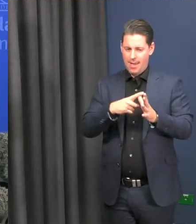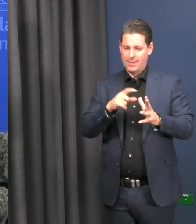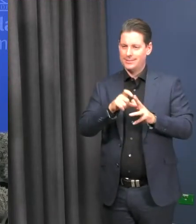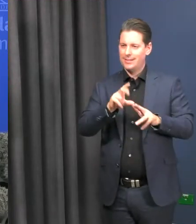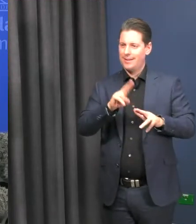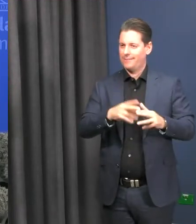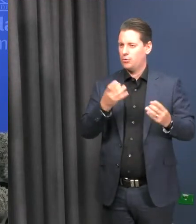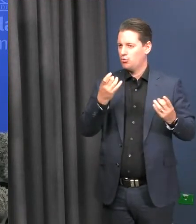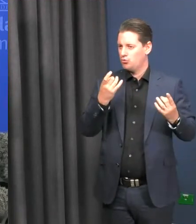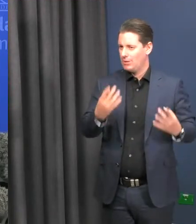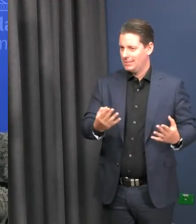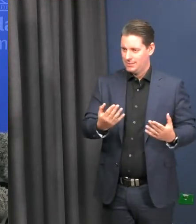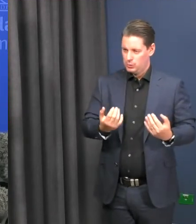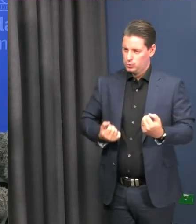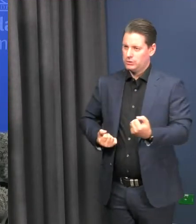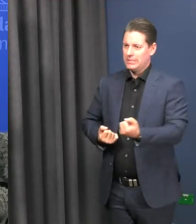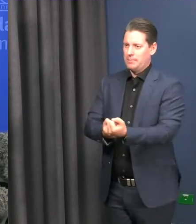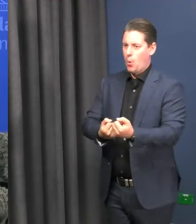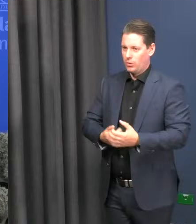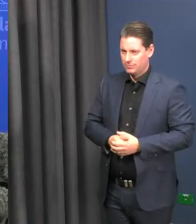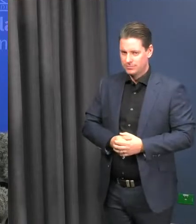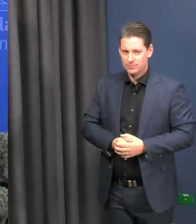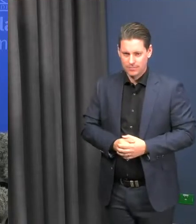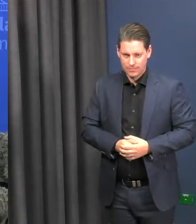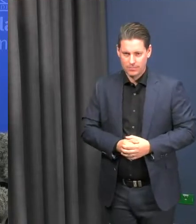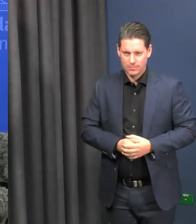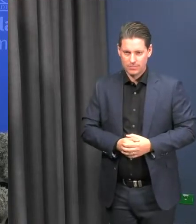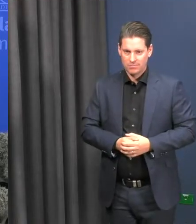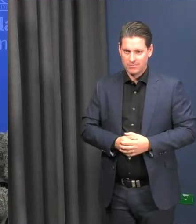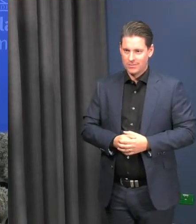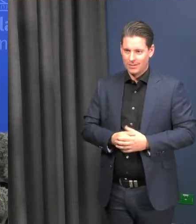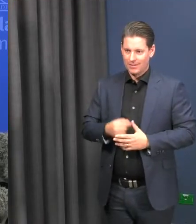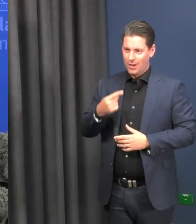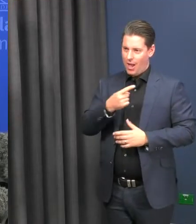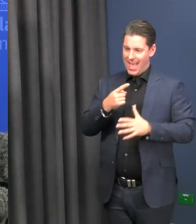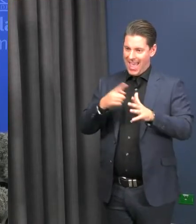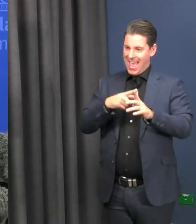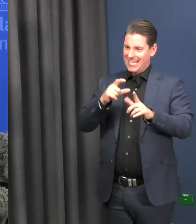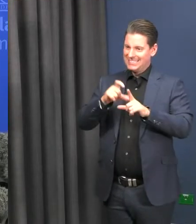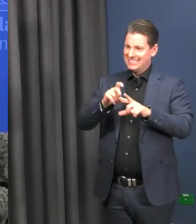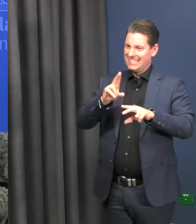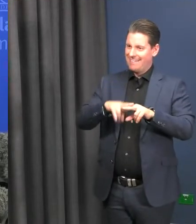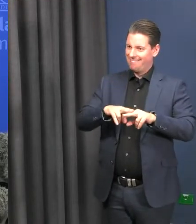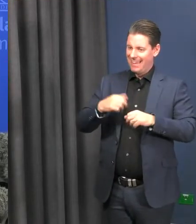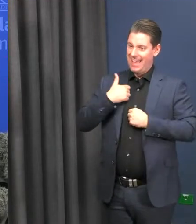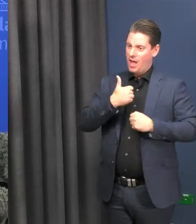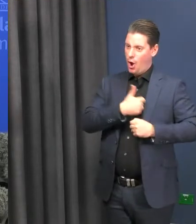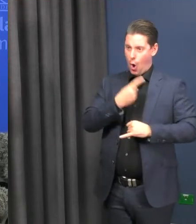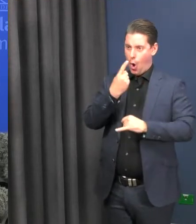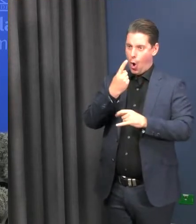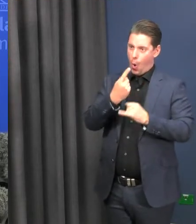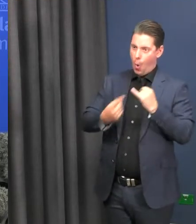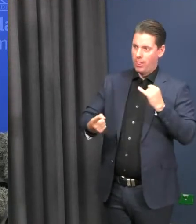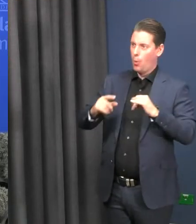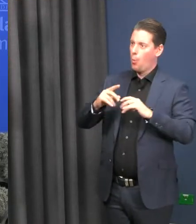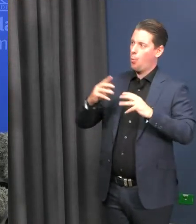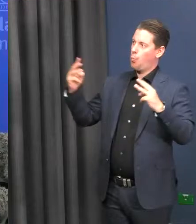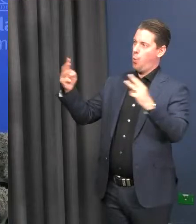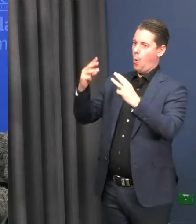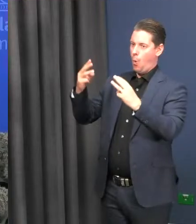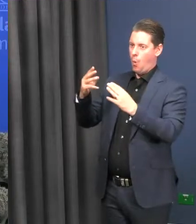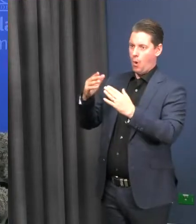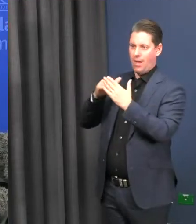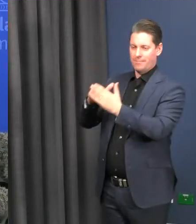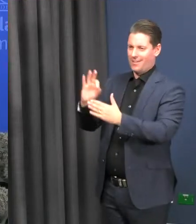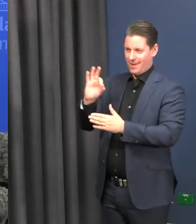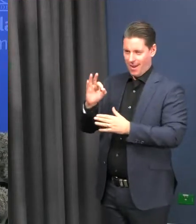Force has a role in peacetime as well as in defence of this country. One of the things